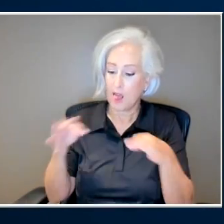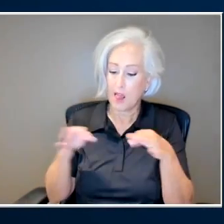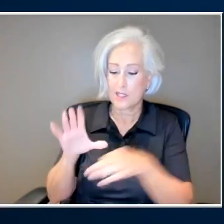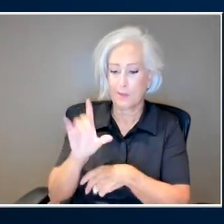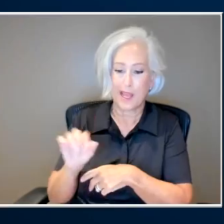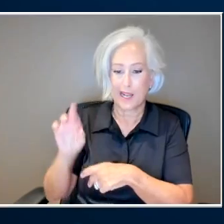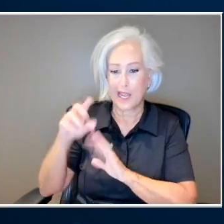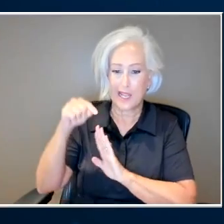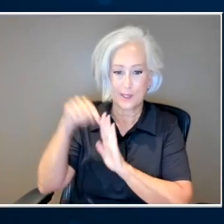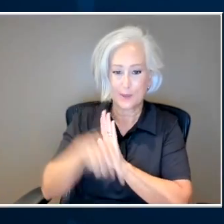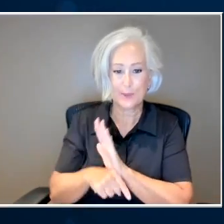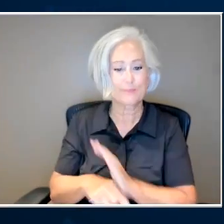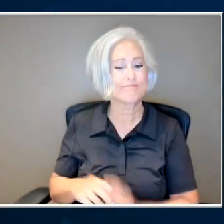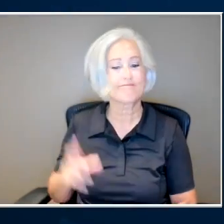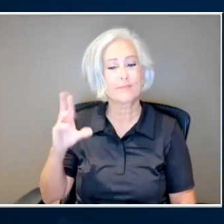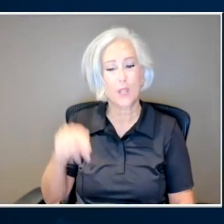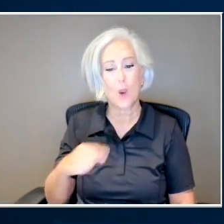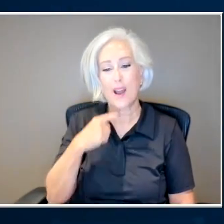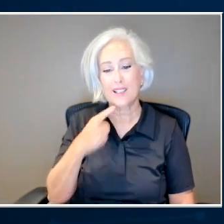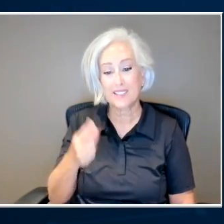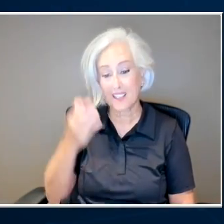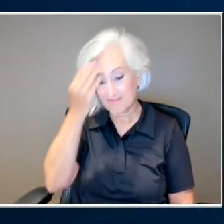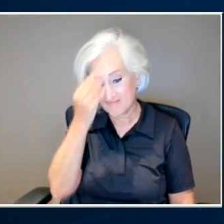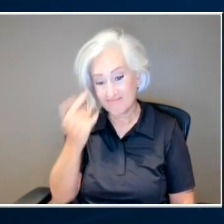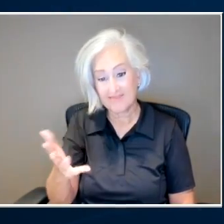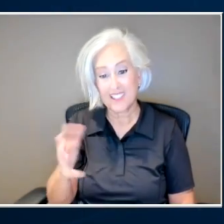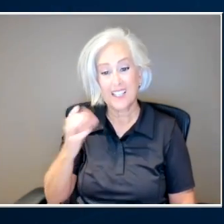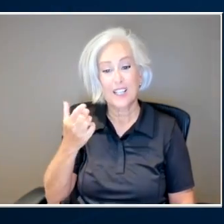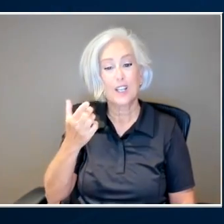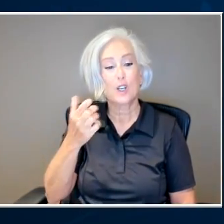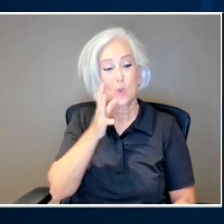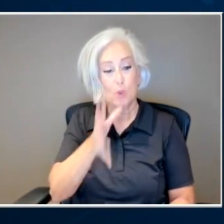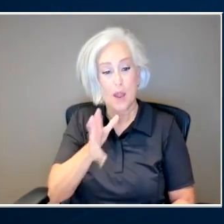him grandma's sick, but I'm going to get better. And